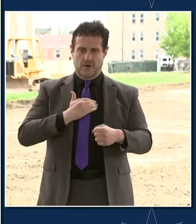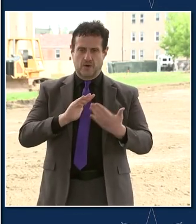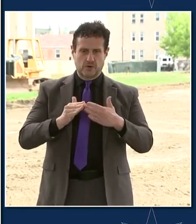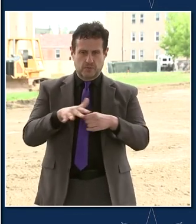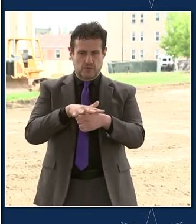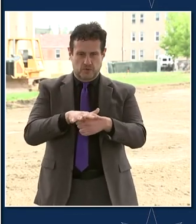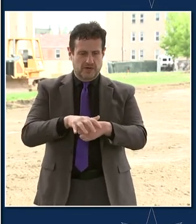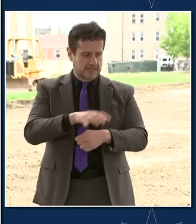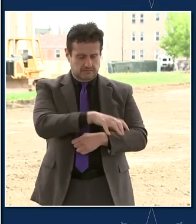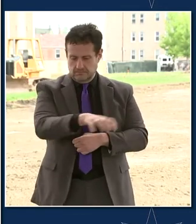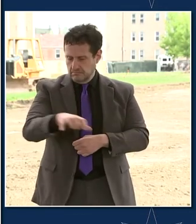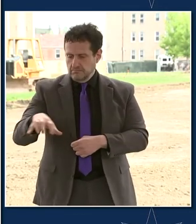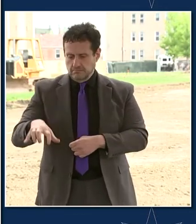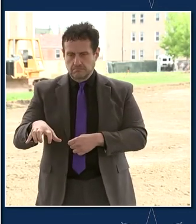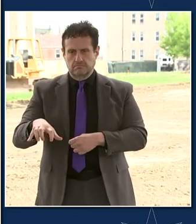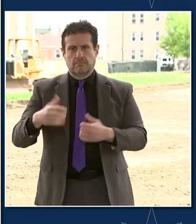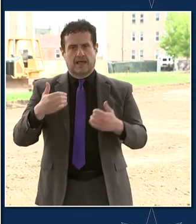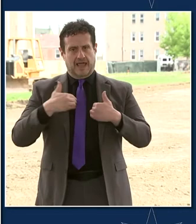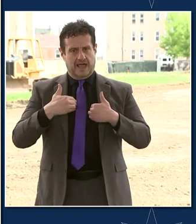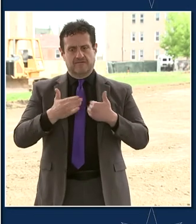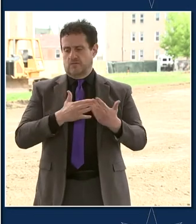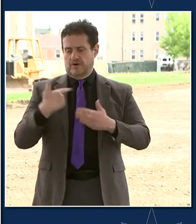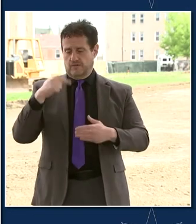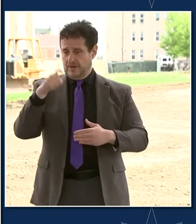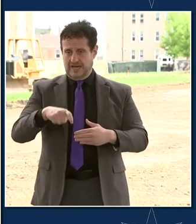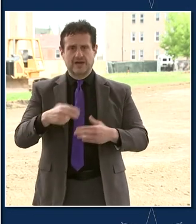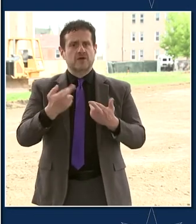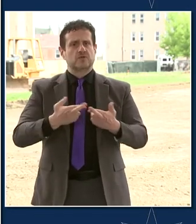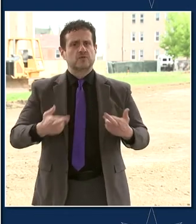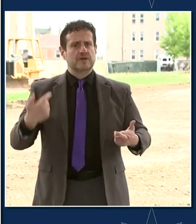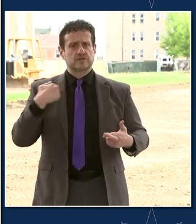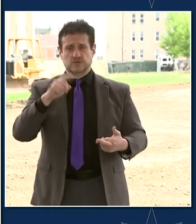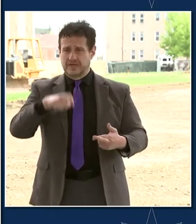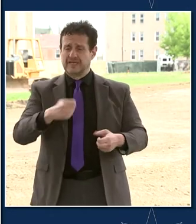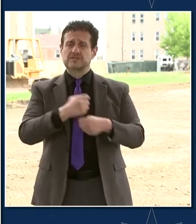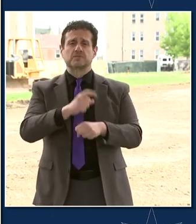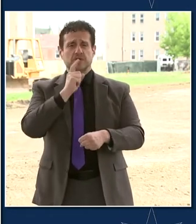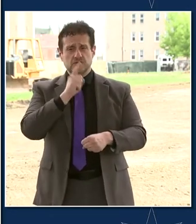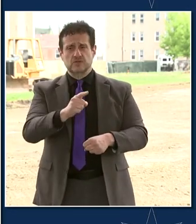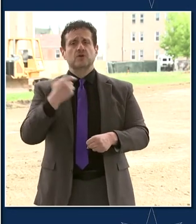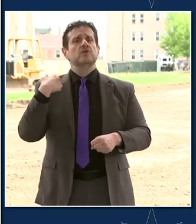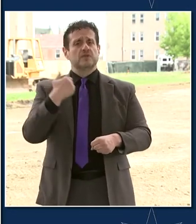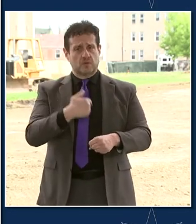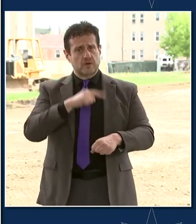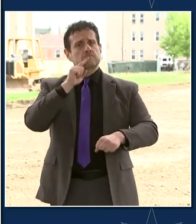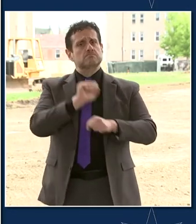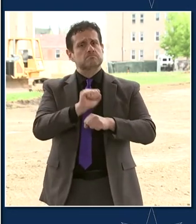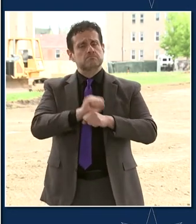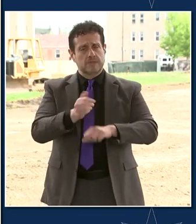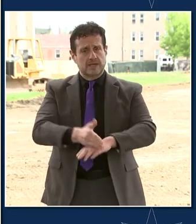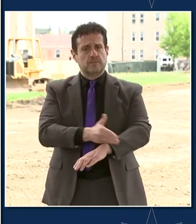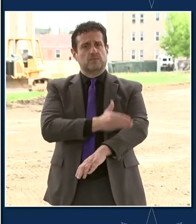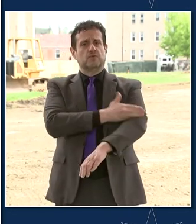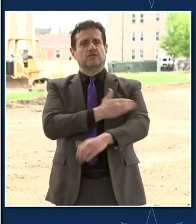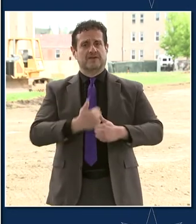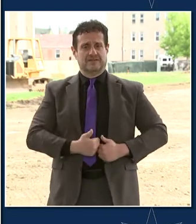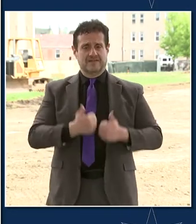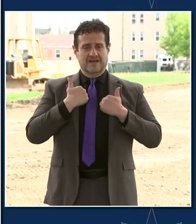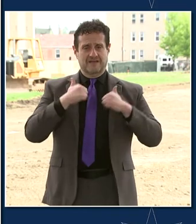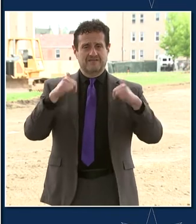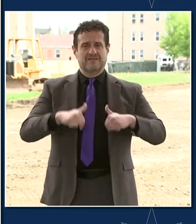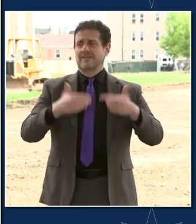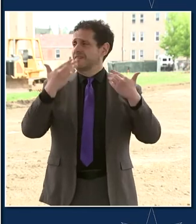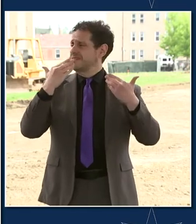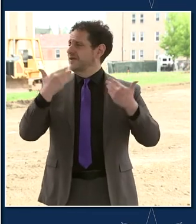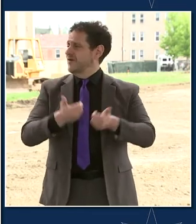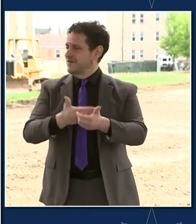it's the resources that we need to make sure that we're actually improving the quality of life. So thank you